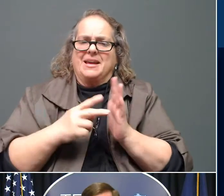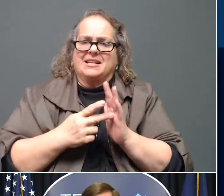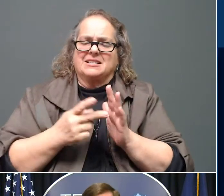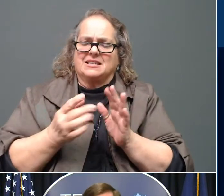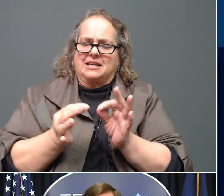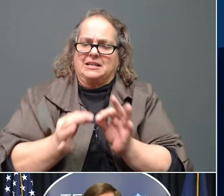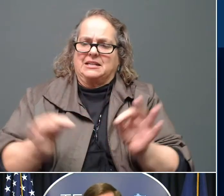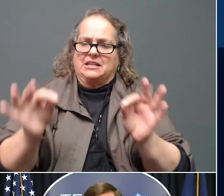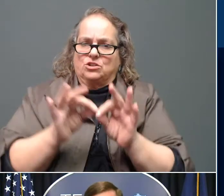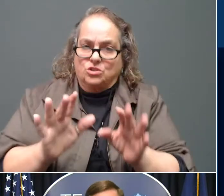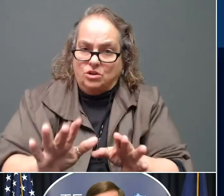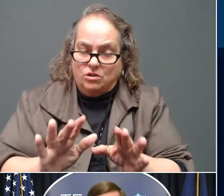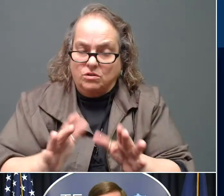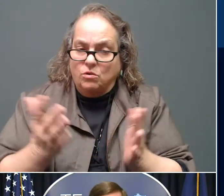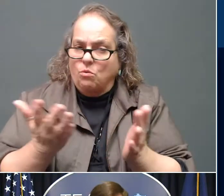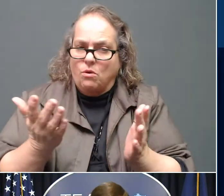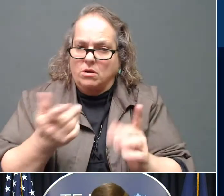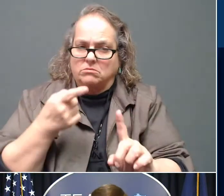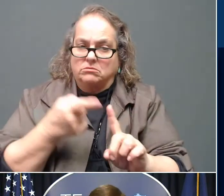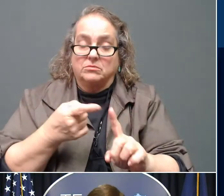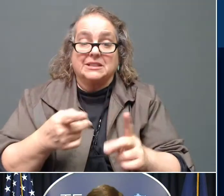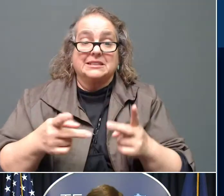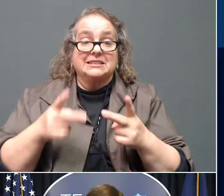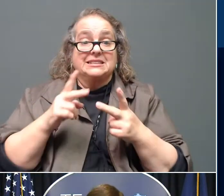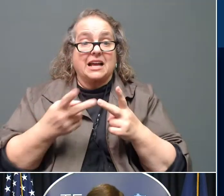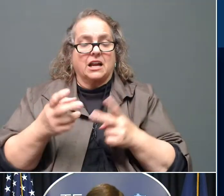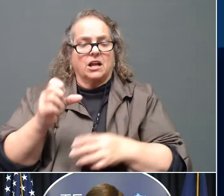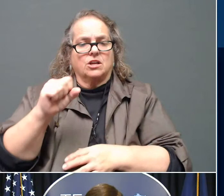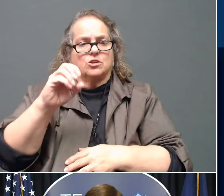second is societal. Is that